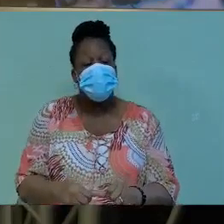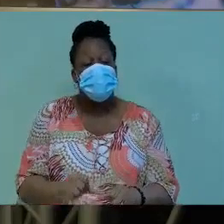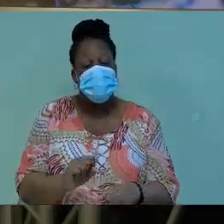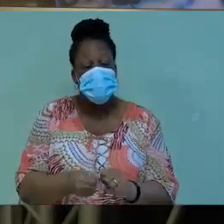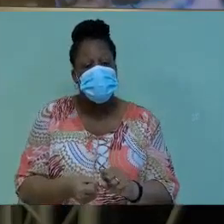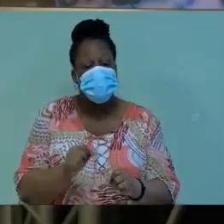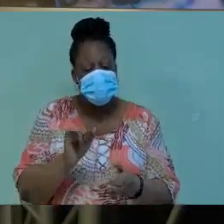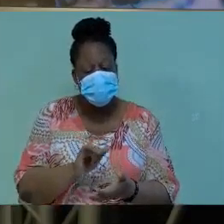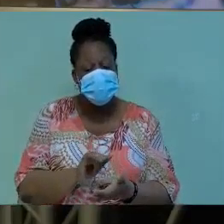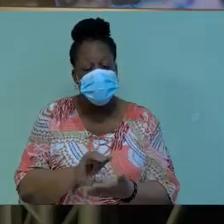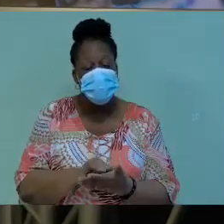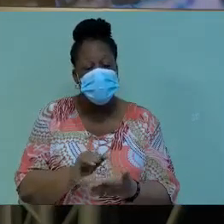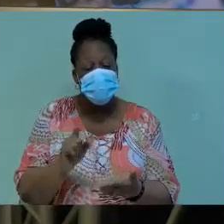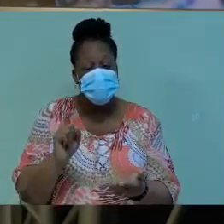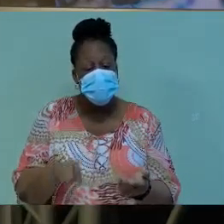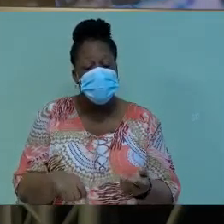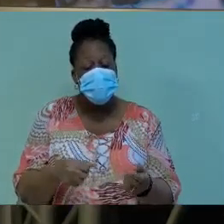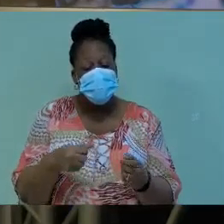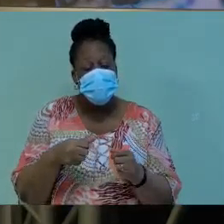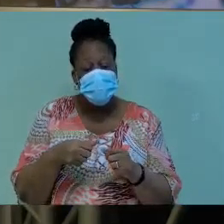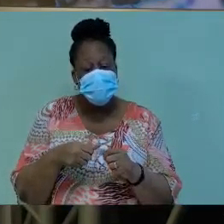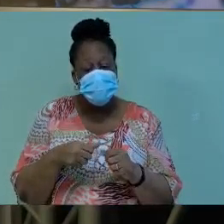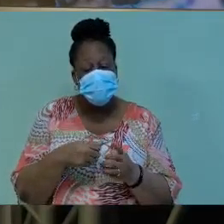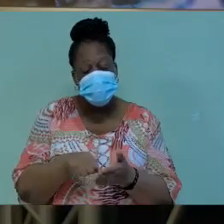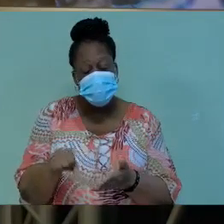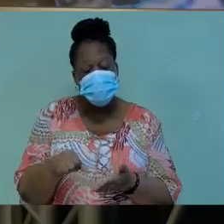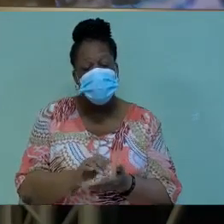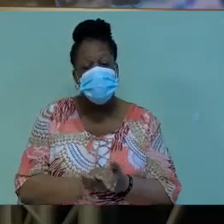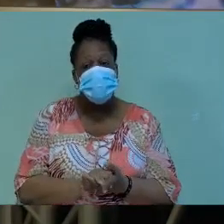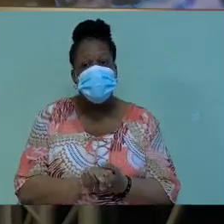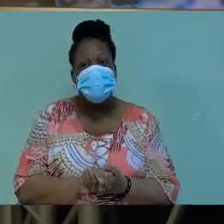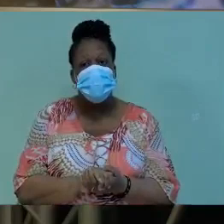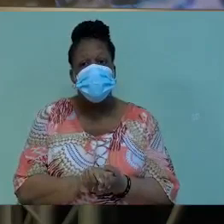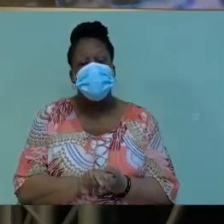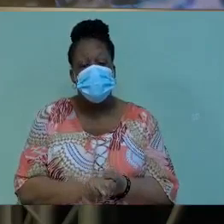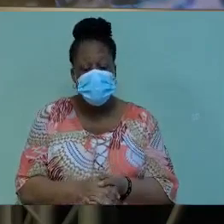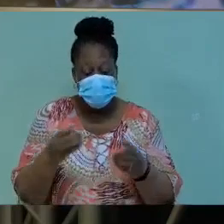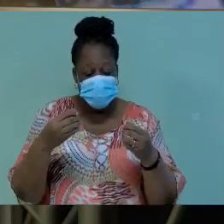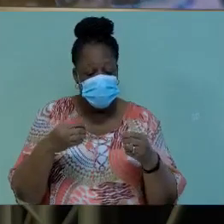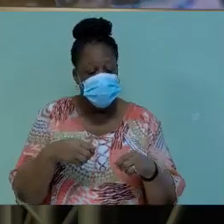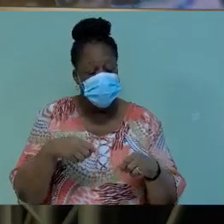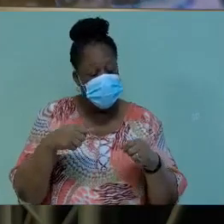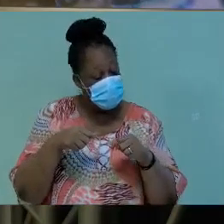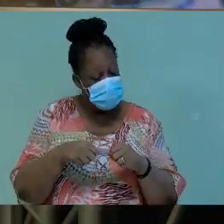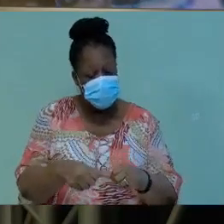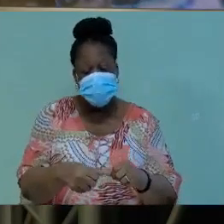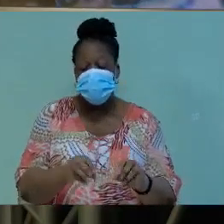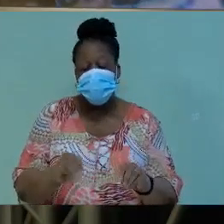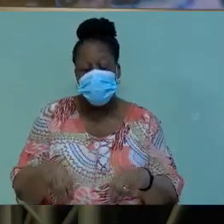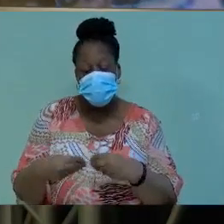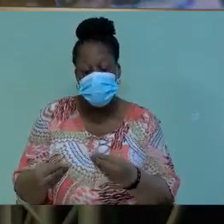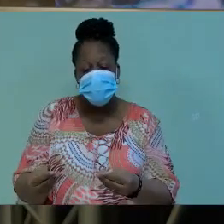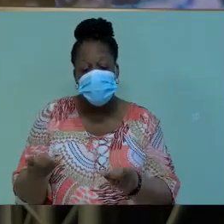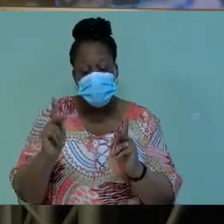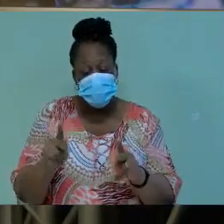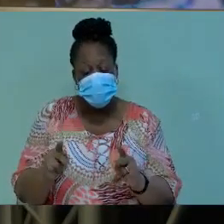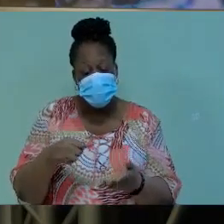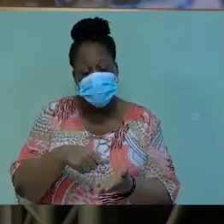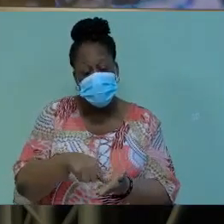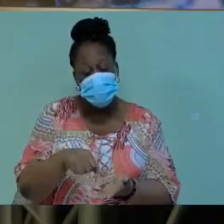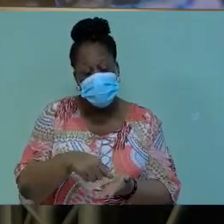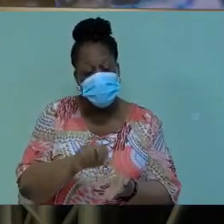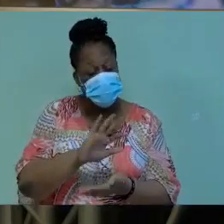We also facilitate, over the period, the processing of government payroll in collaboration with the payroll unit of the Human